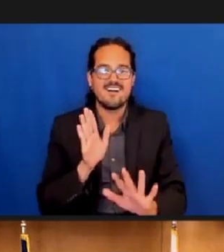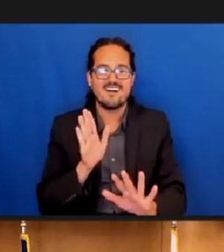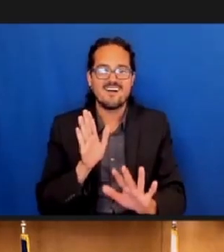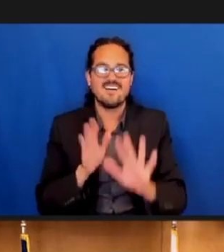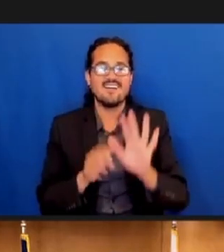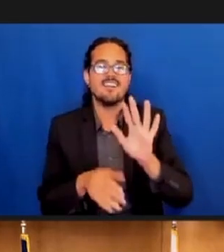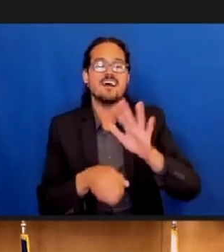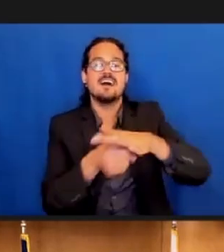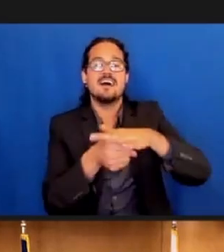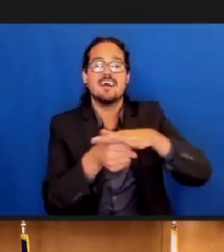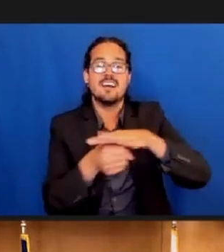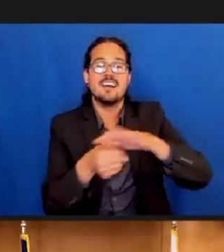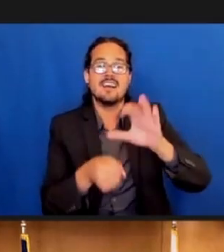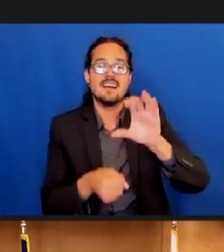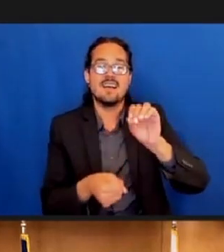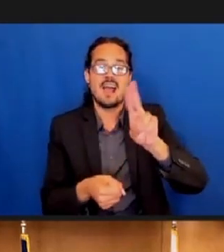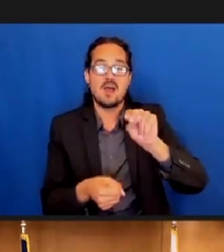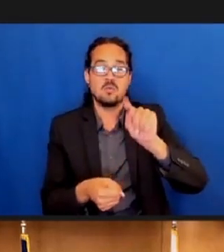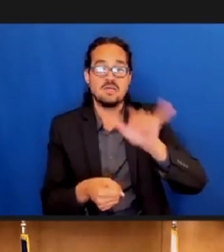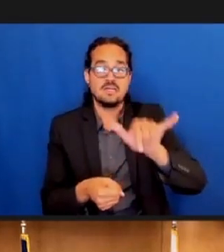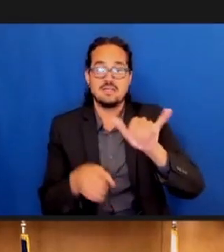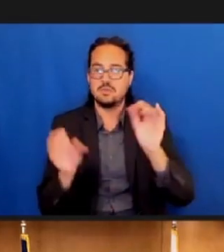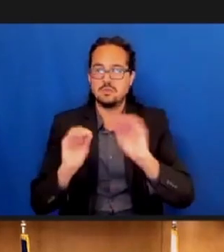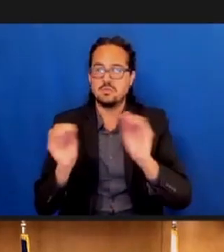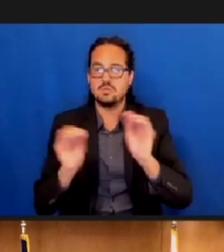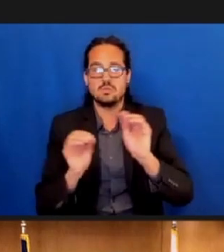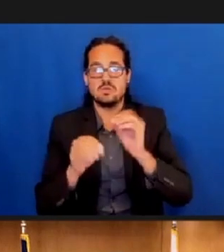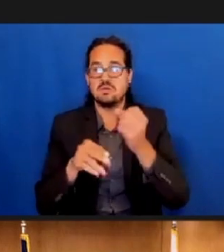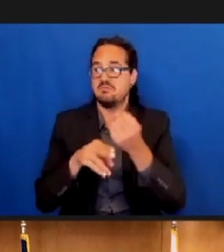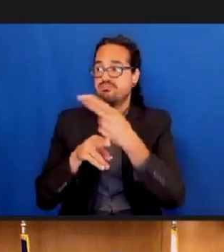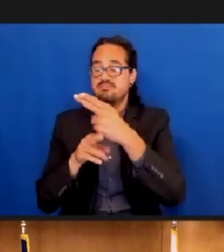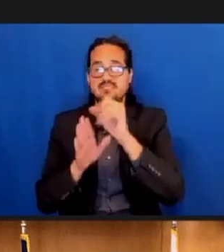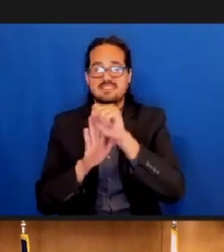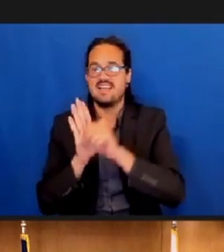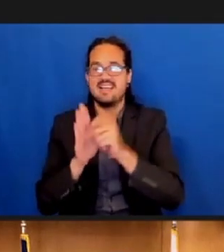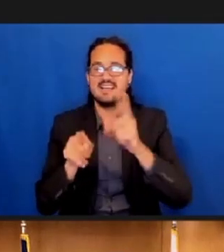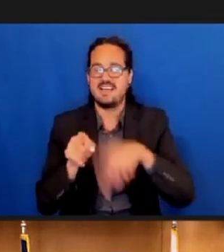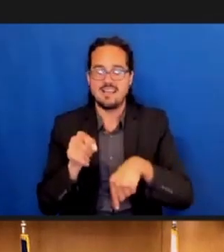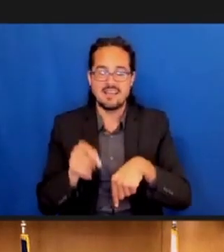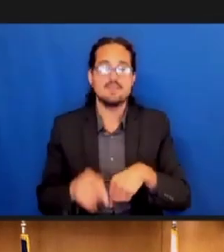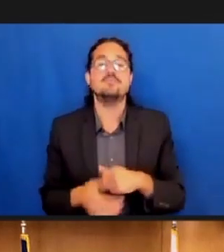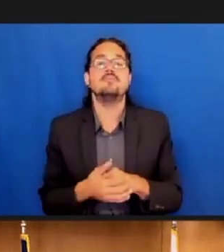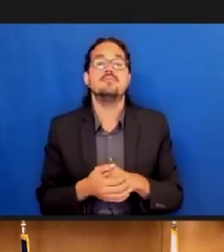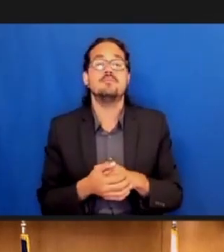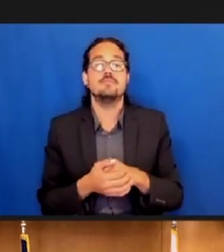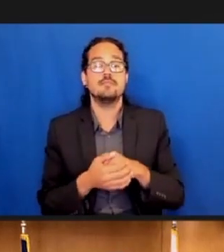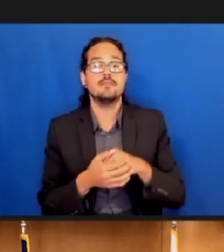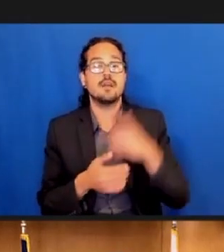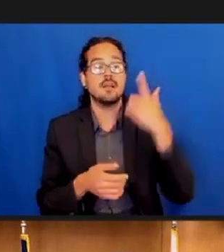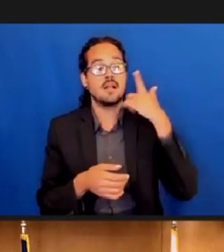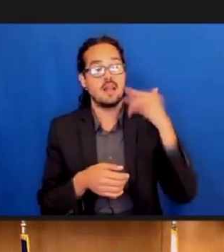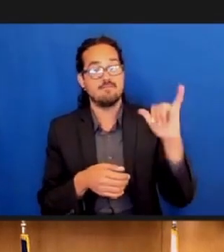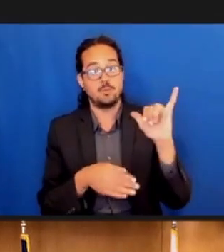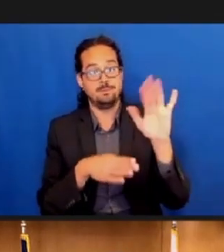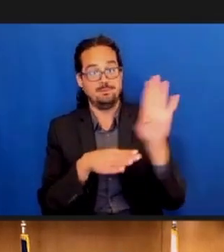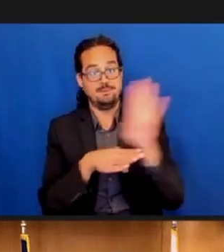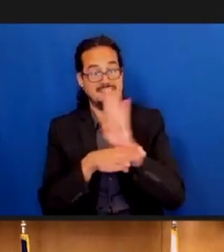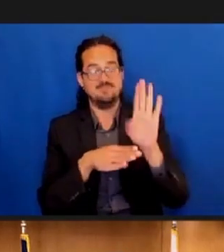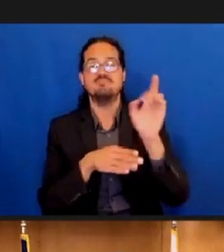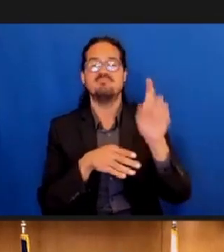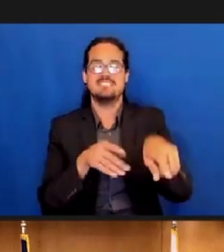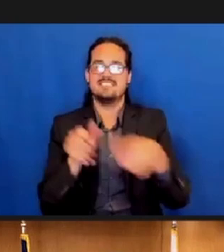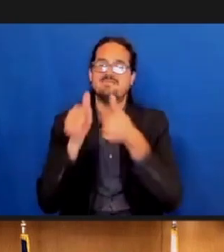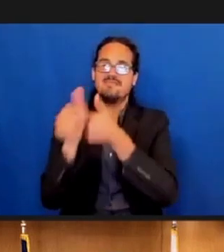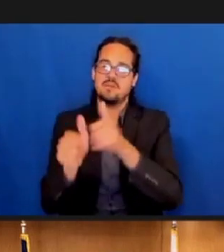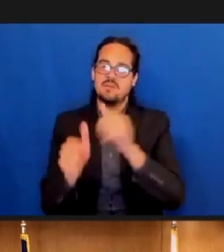be, businesses within California will be following Cal OSHA regulations. I imagine that I'm anticipating